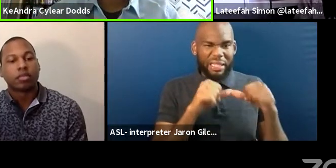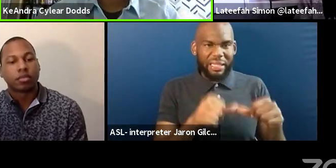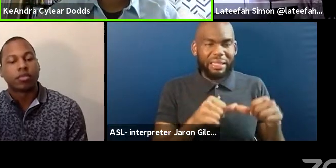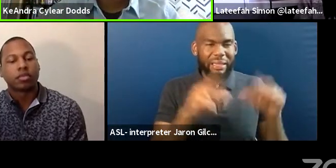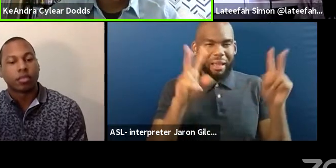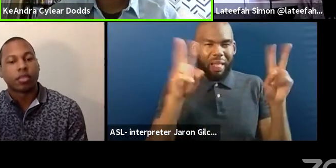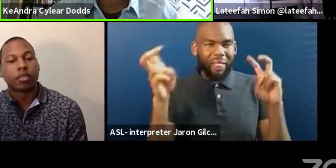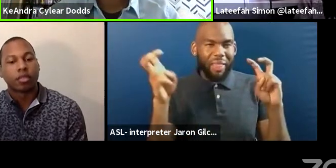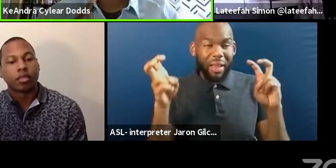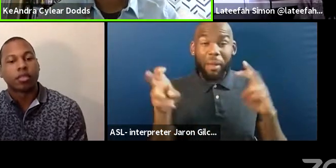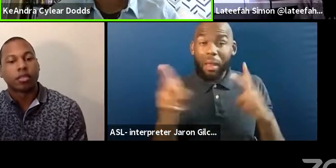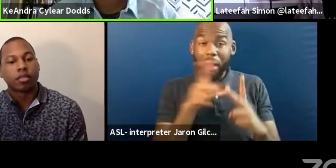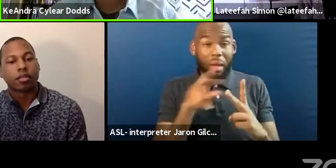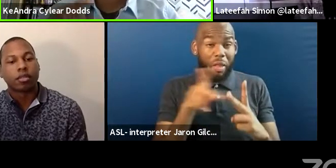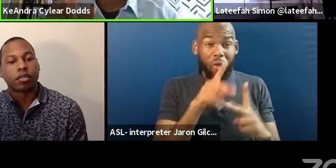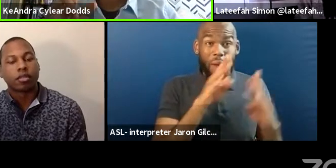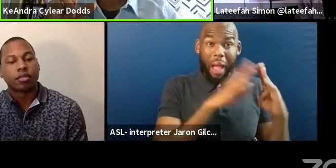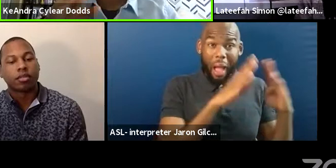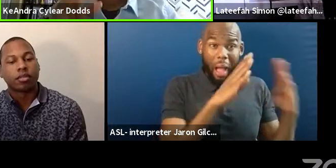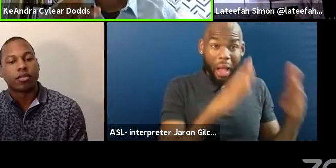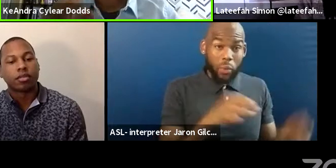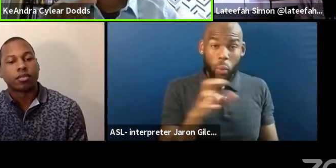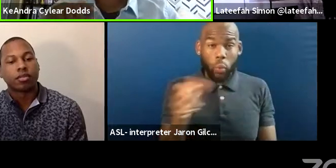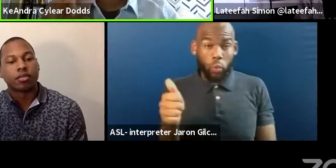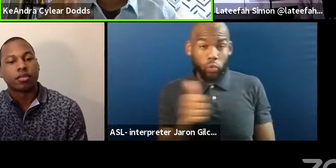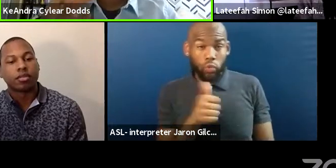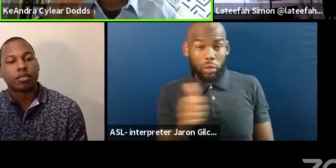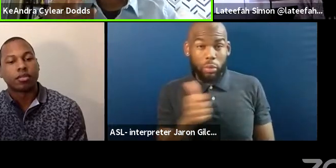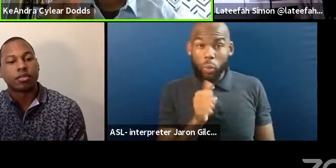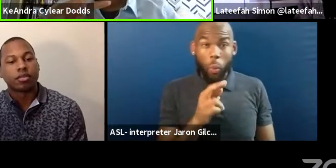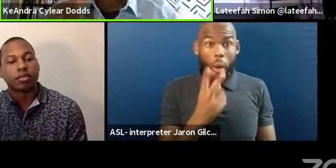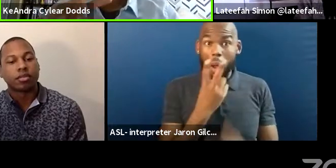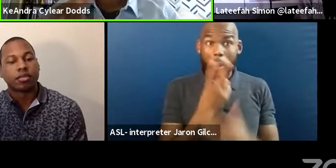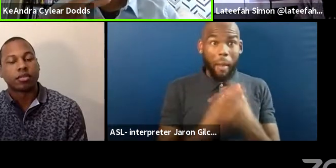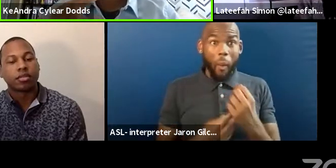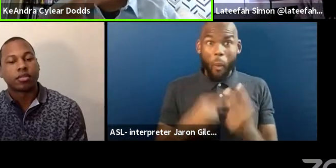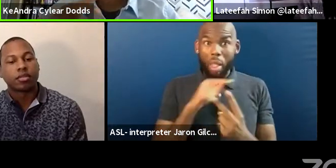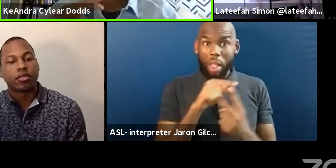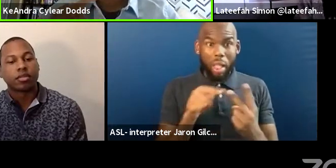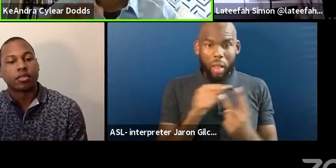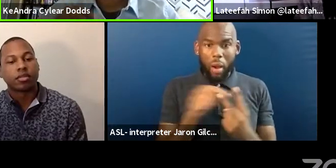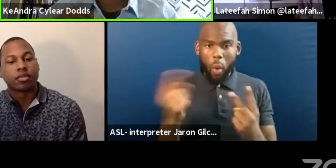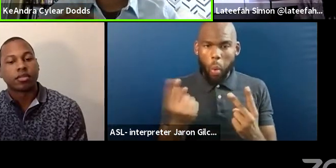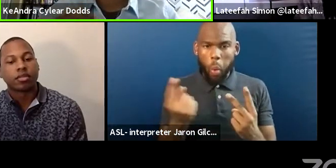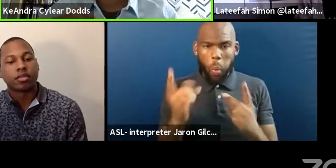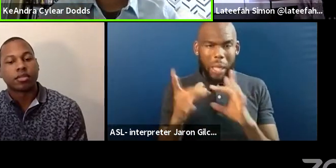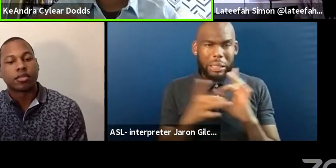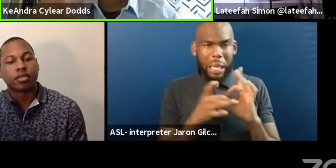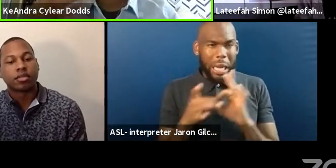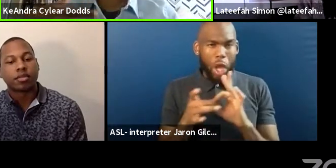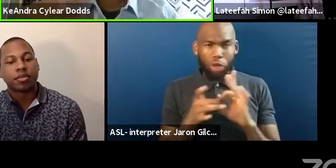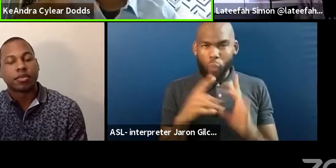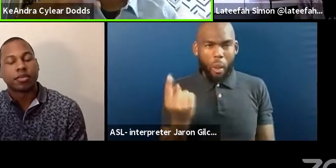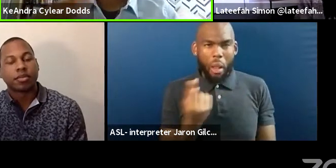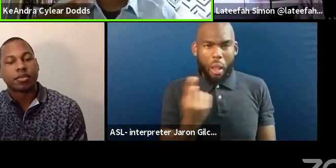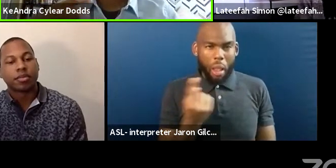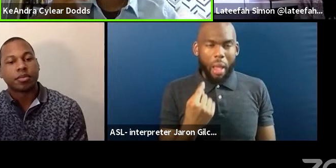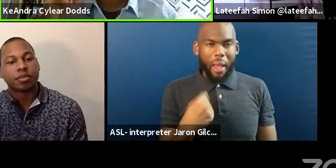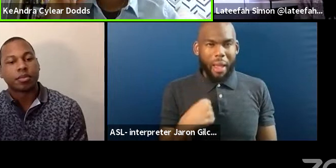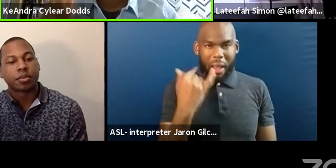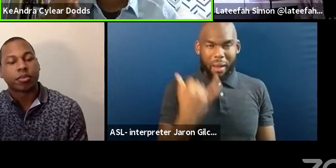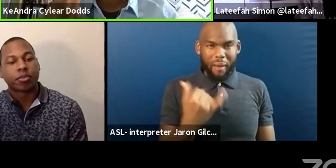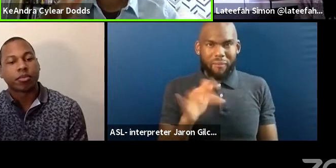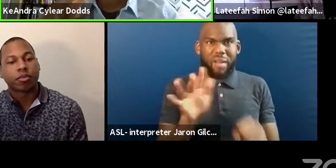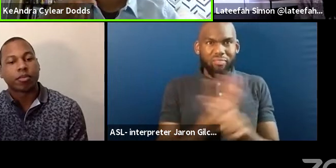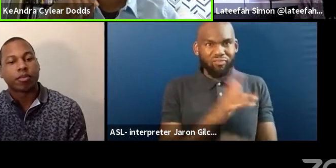always either working on housing or transportation or both. There was always this connection between the two. And I really come to understand